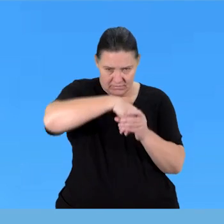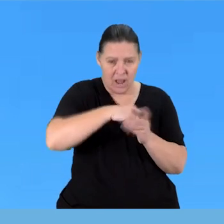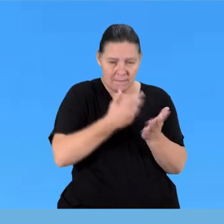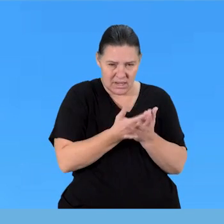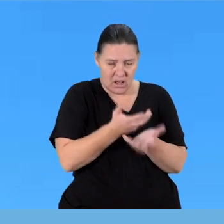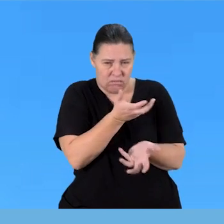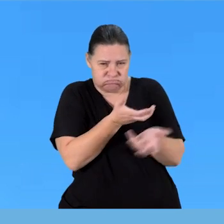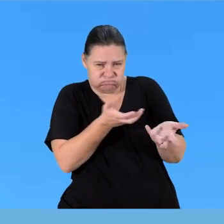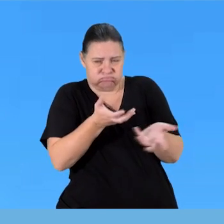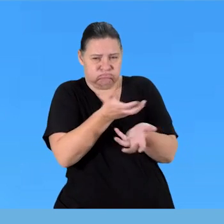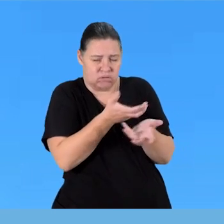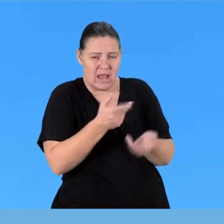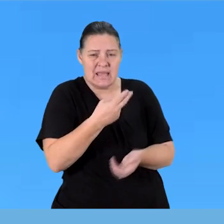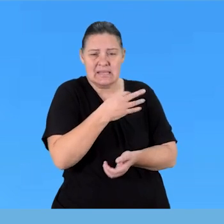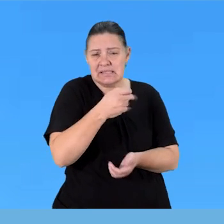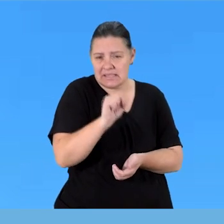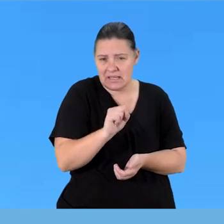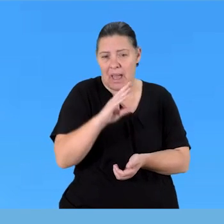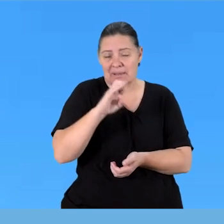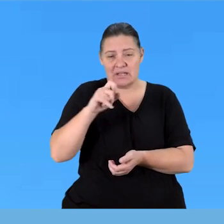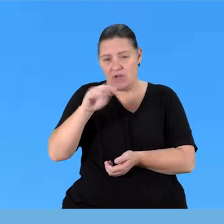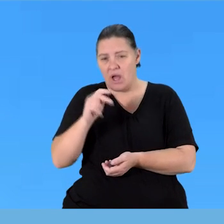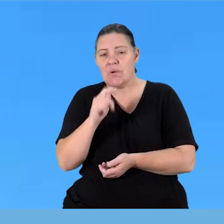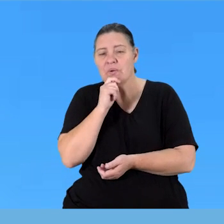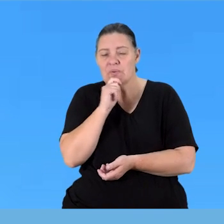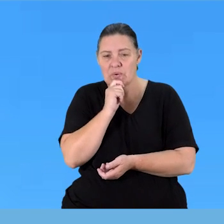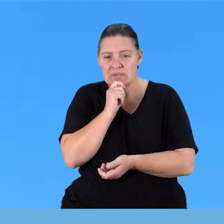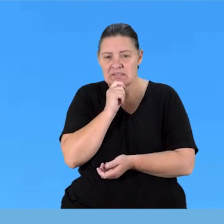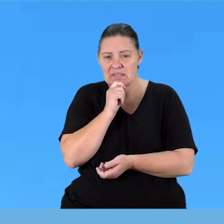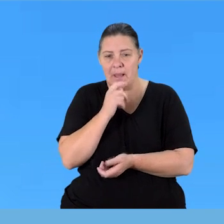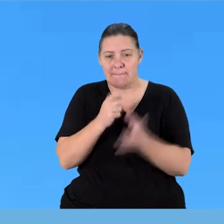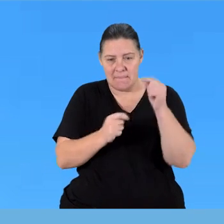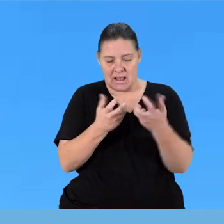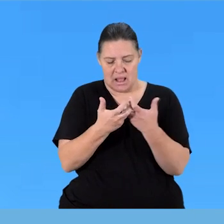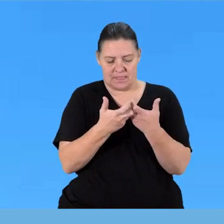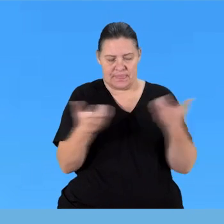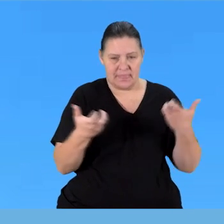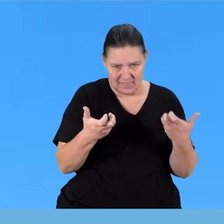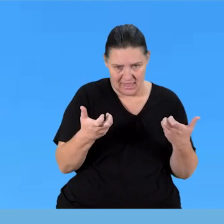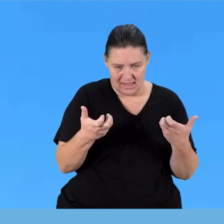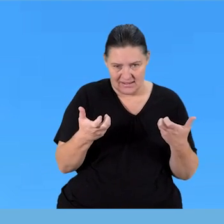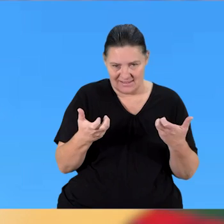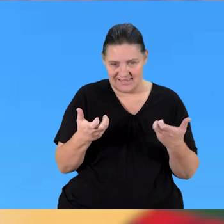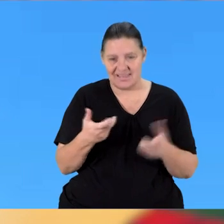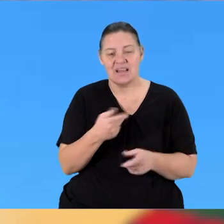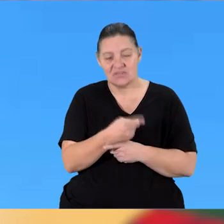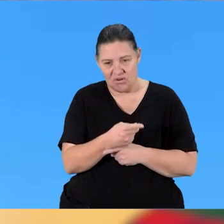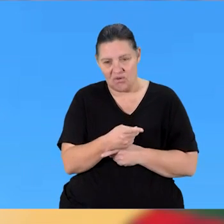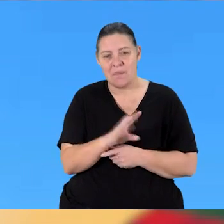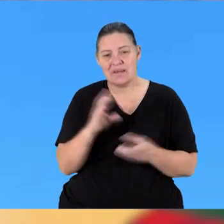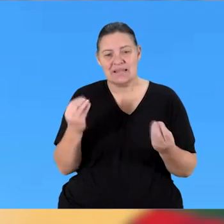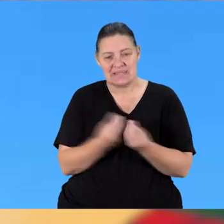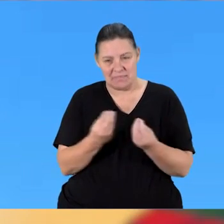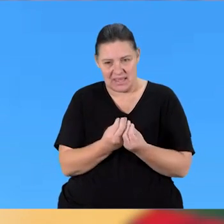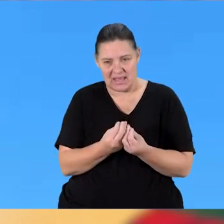So basically, the yeast and the bacteria are used as a catalyst in those particular reactions. Then a catalyst,